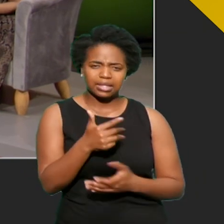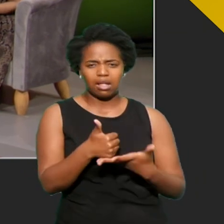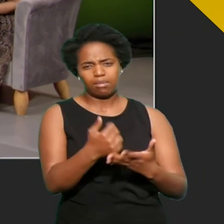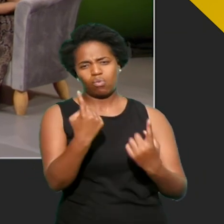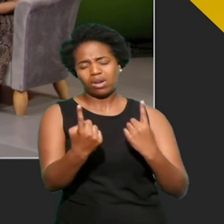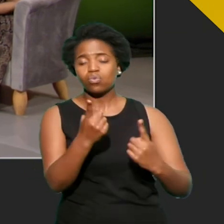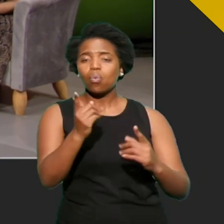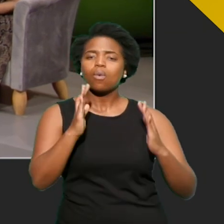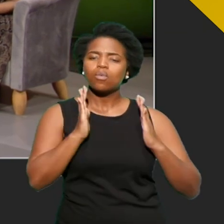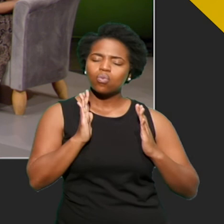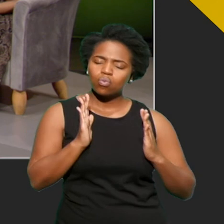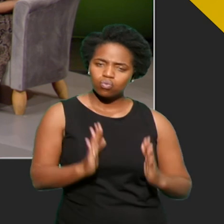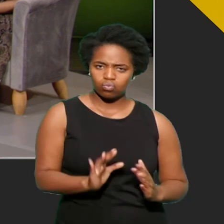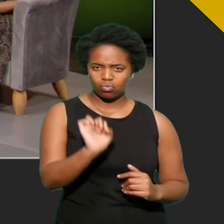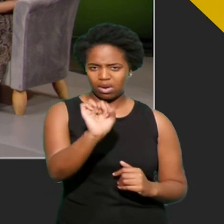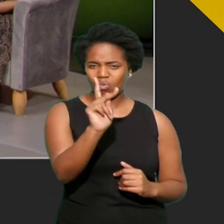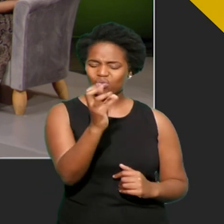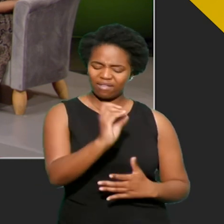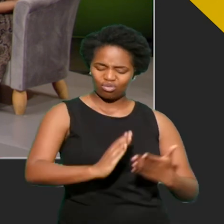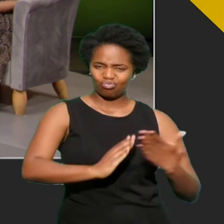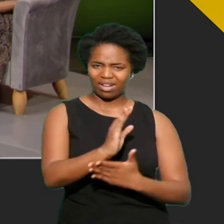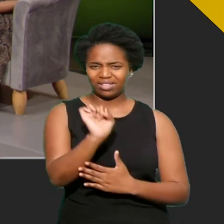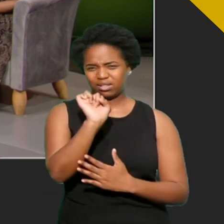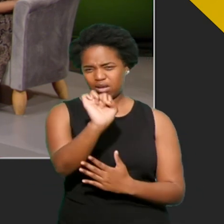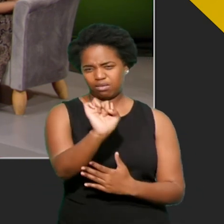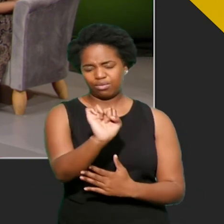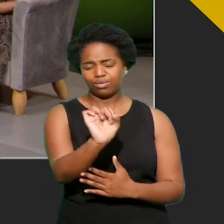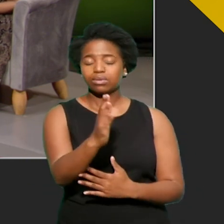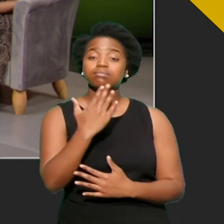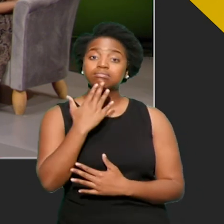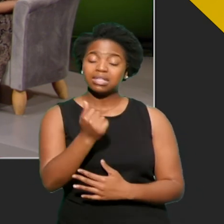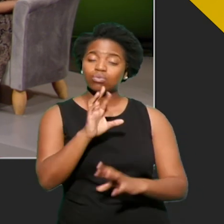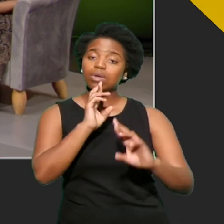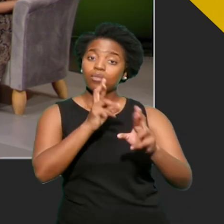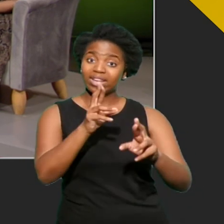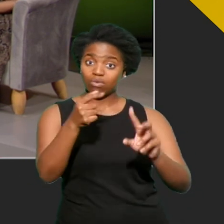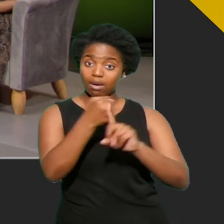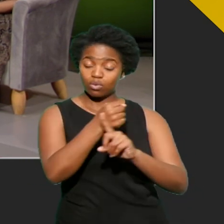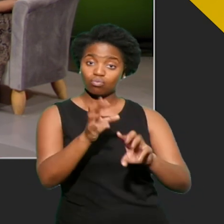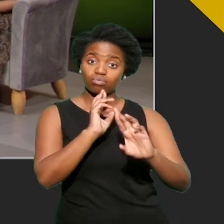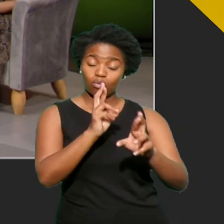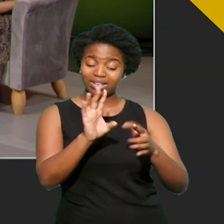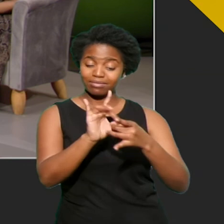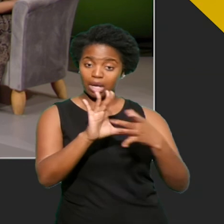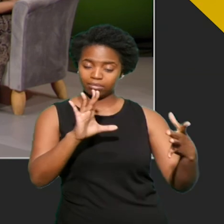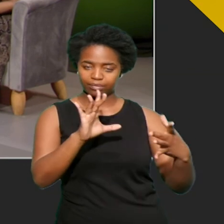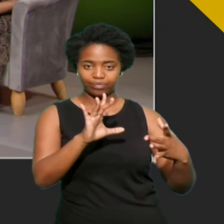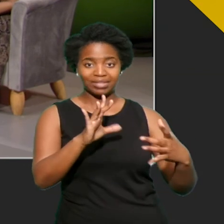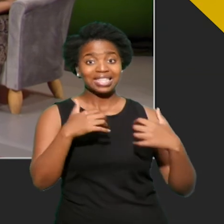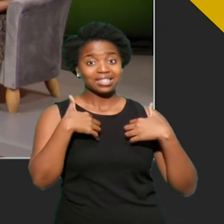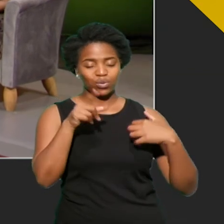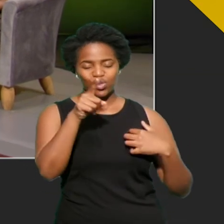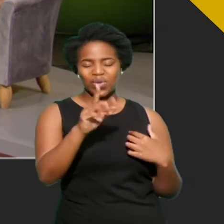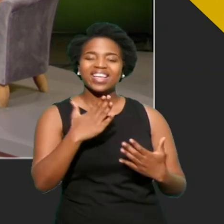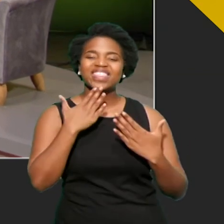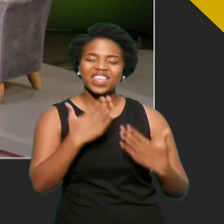You are a human being at the end of the day. The rights cannot be violated. So do report and do get out. Kumbule, it starts with you.